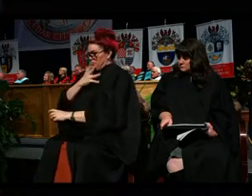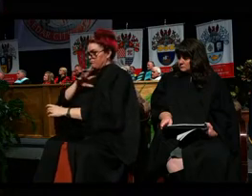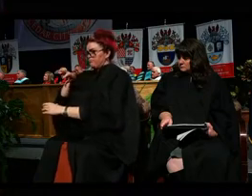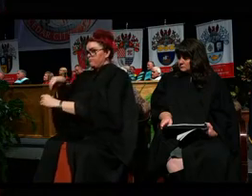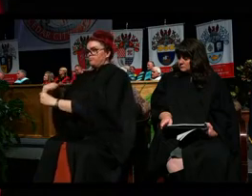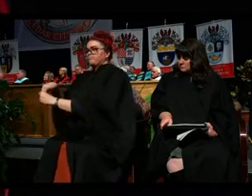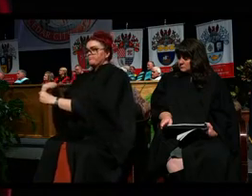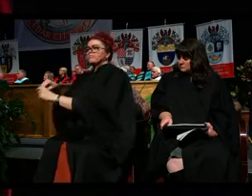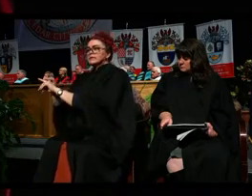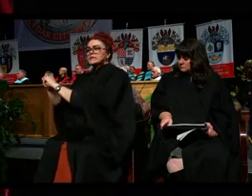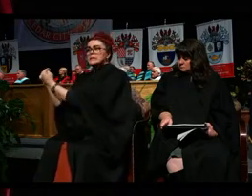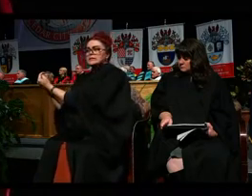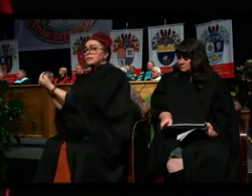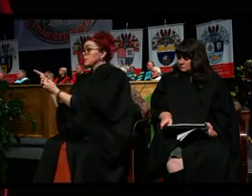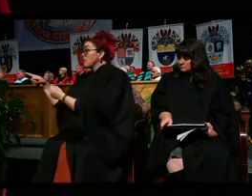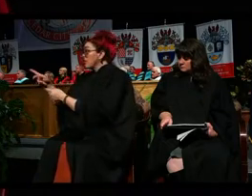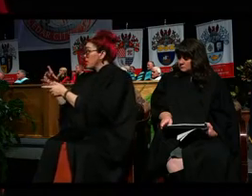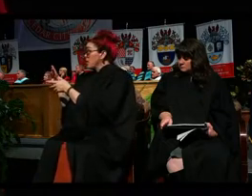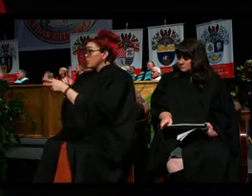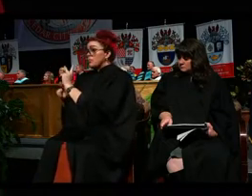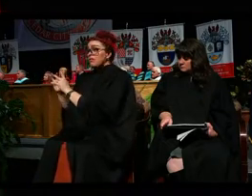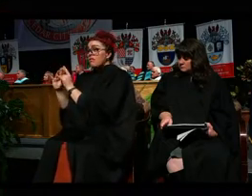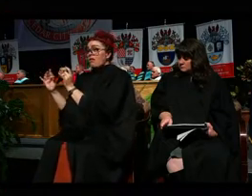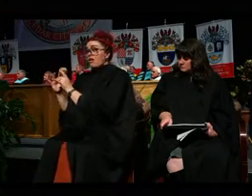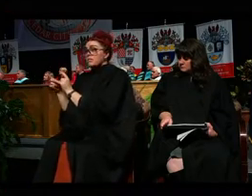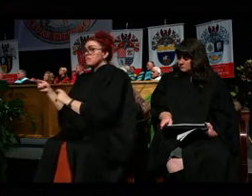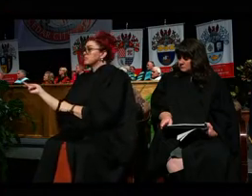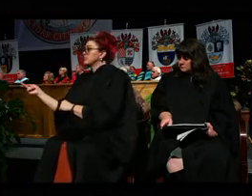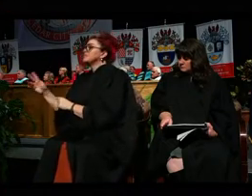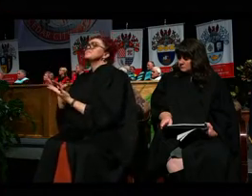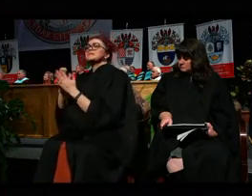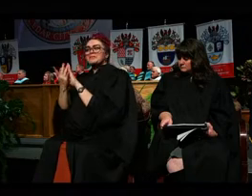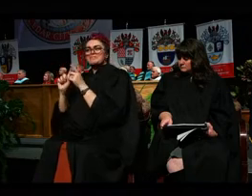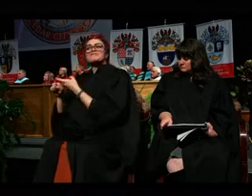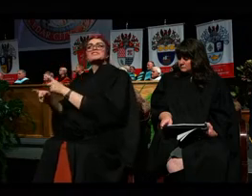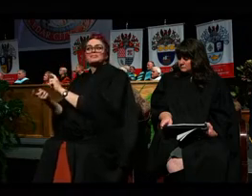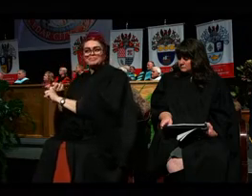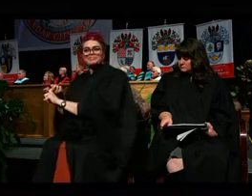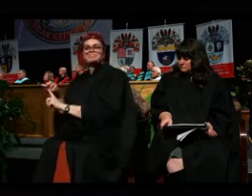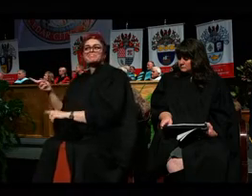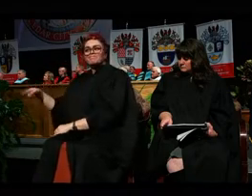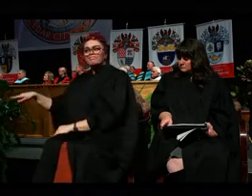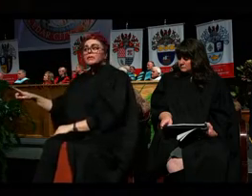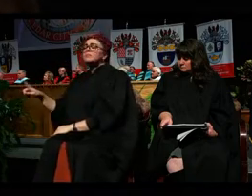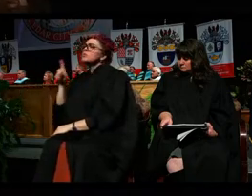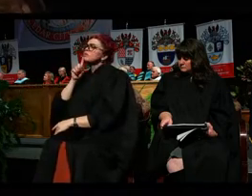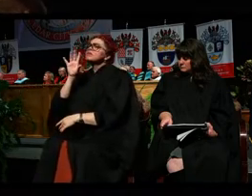team. And those guys that commented became great friends. So it's in the